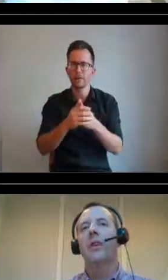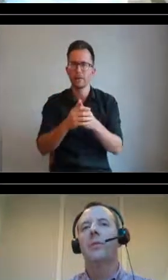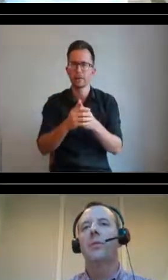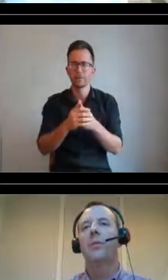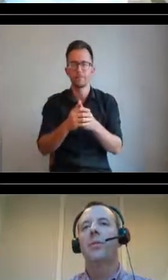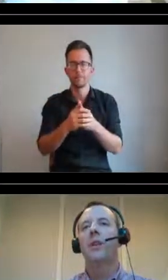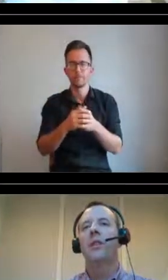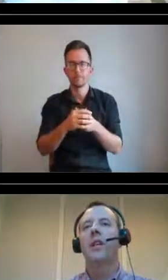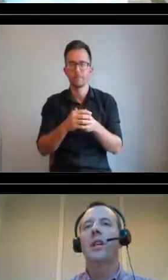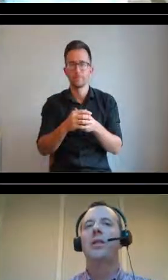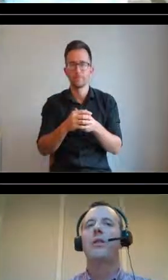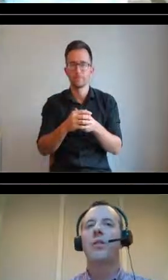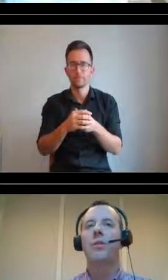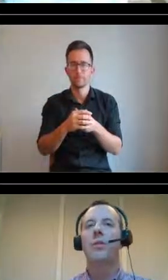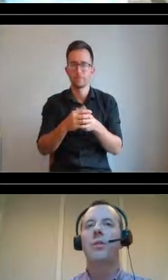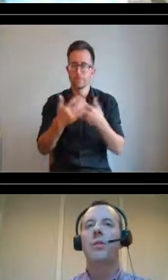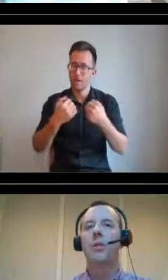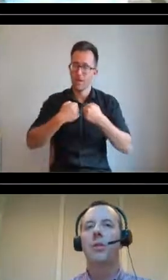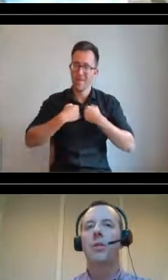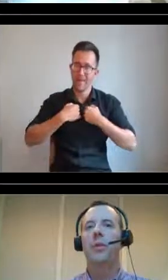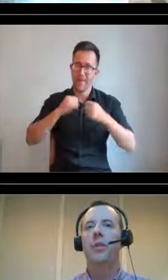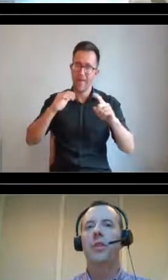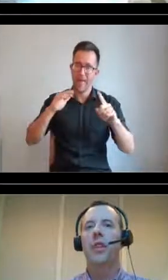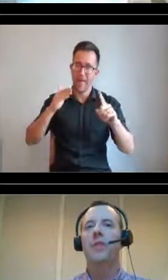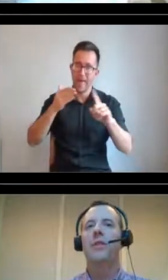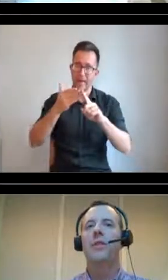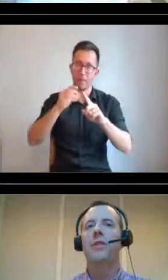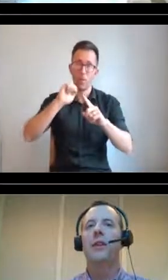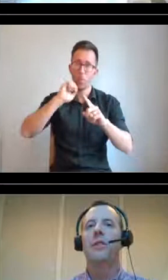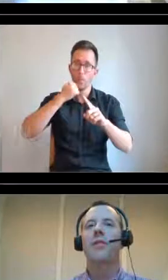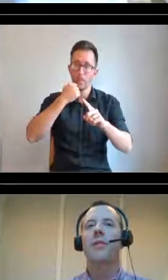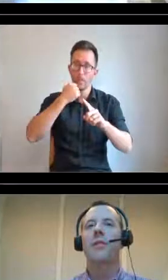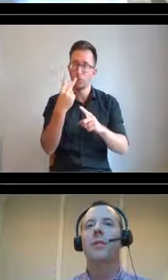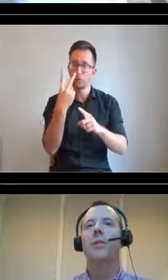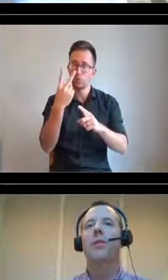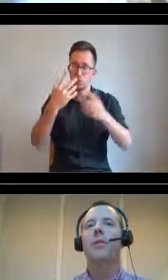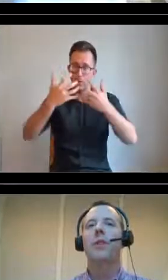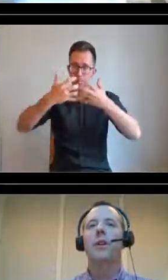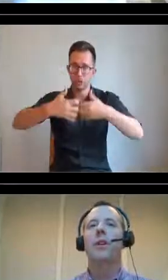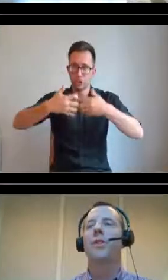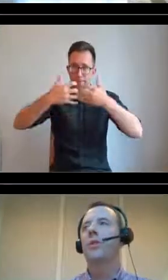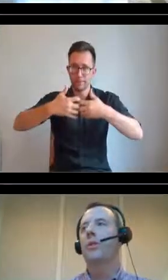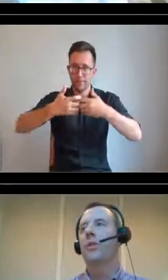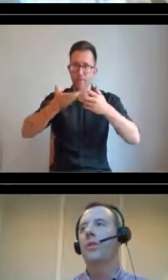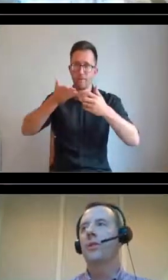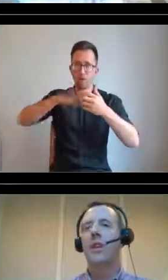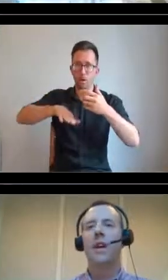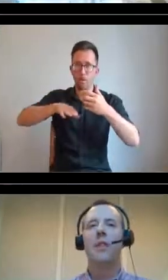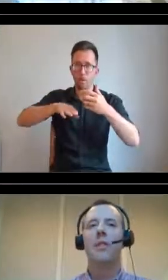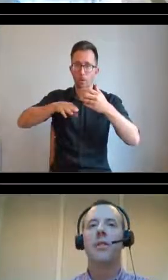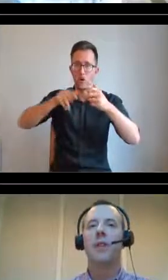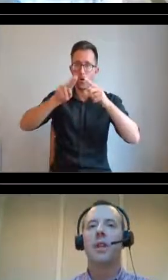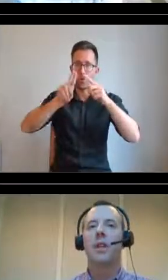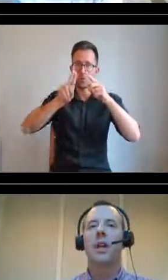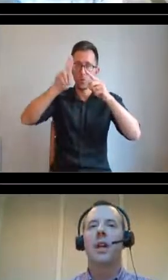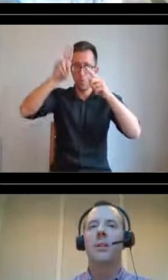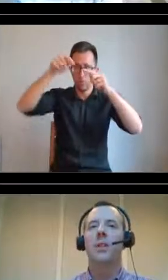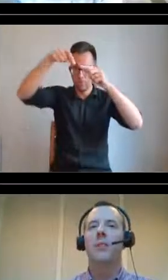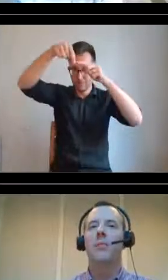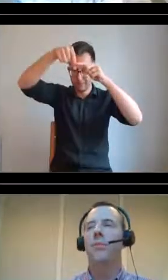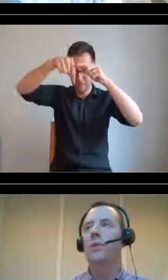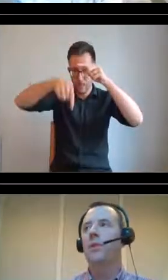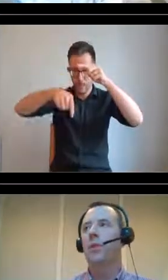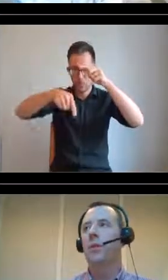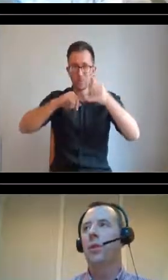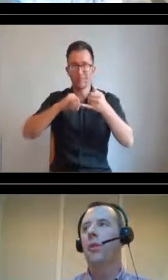that we'll be using 2 tunnel boring machines to drive from the north to the south.